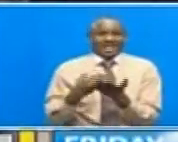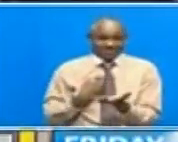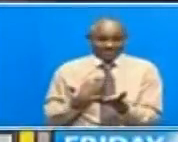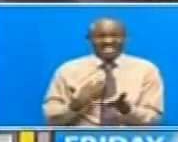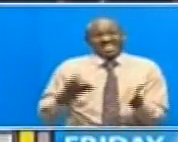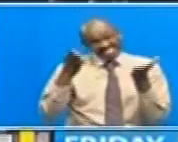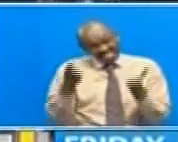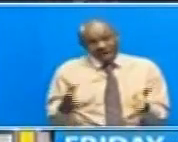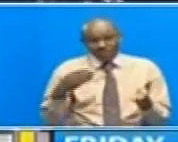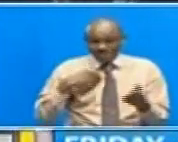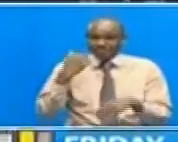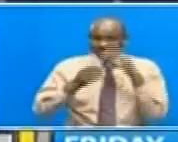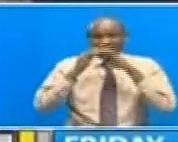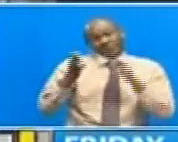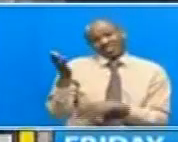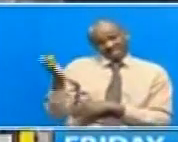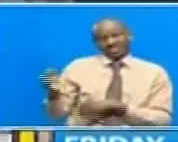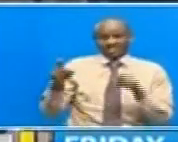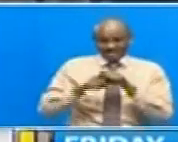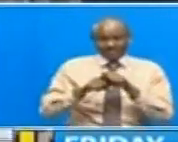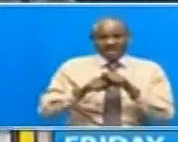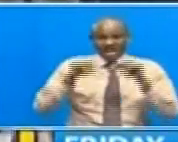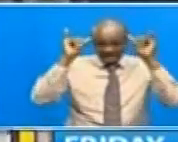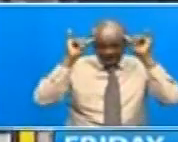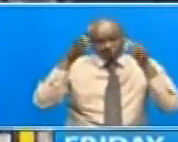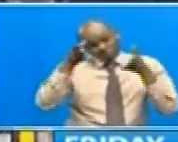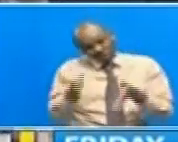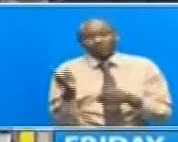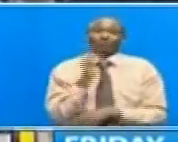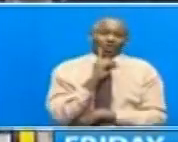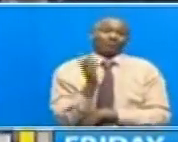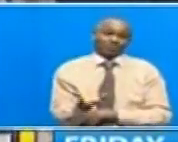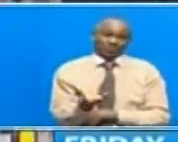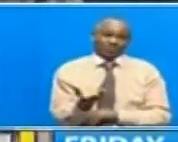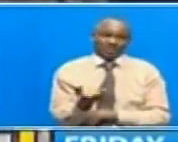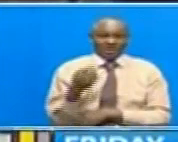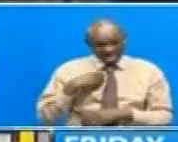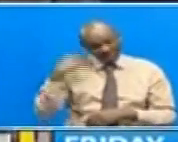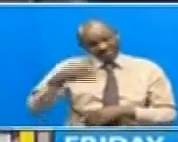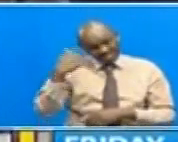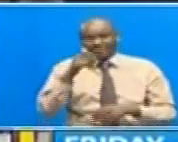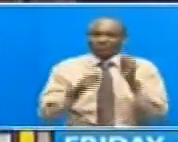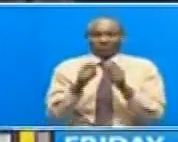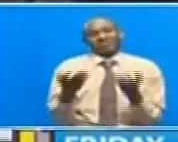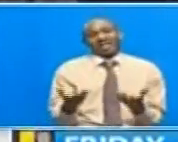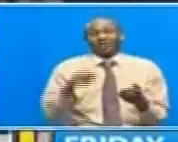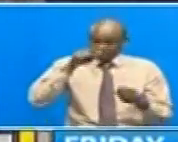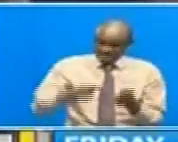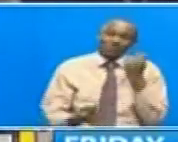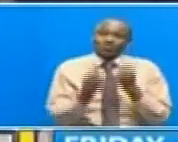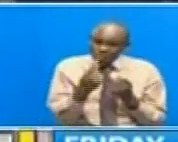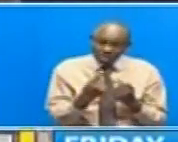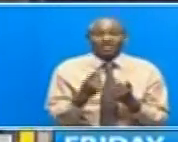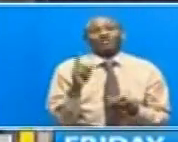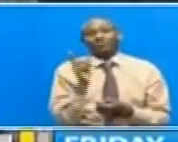Sasa nikijenga hii nyumba ni kama ile ng'ombe anakamua leo na kesho. Nakamua kila siku. Sababu leo napiga,